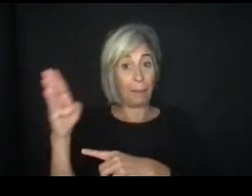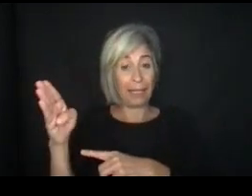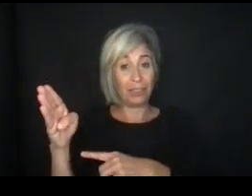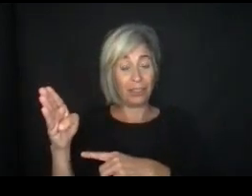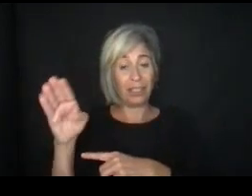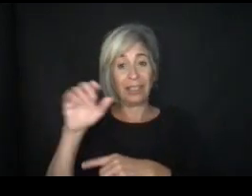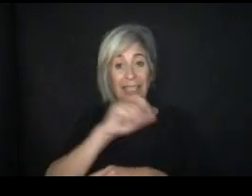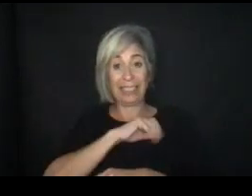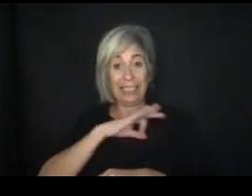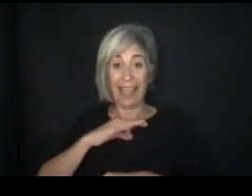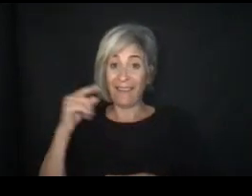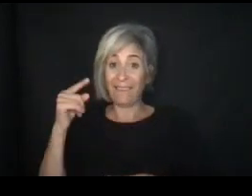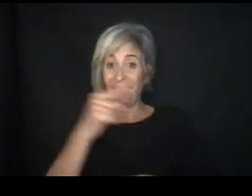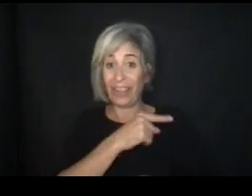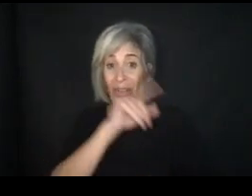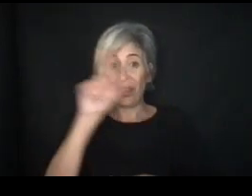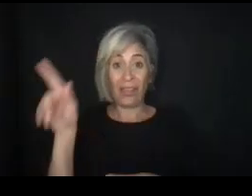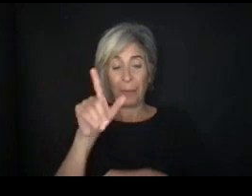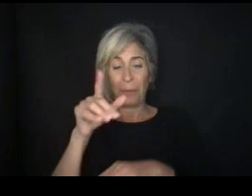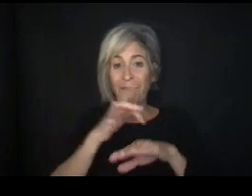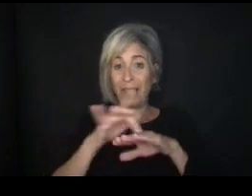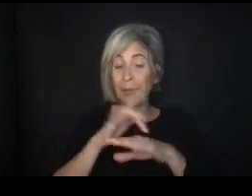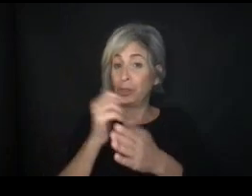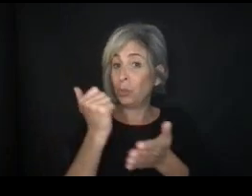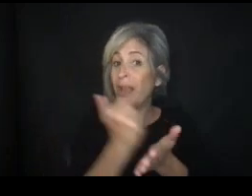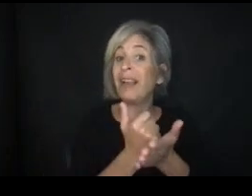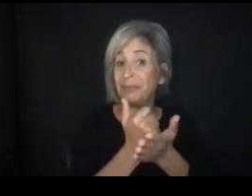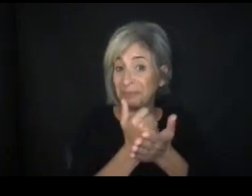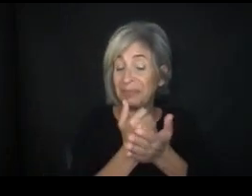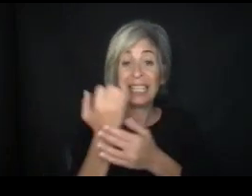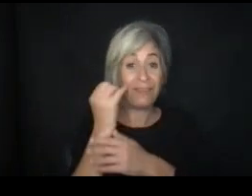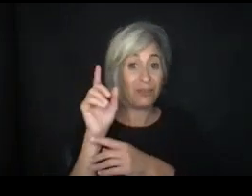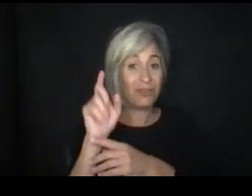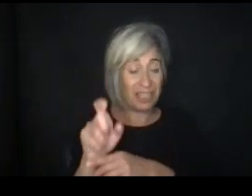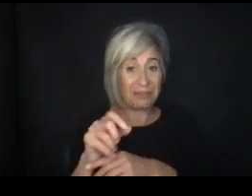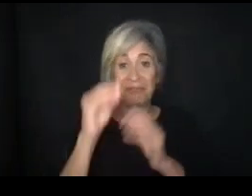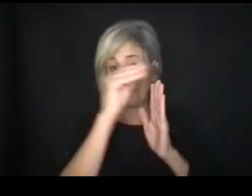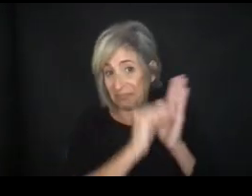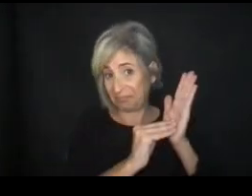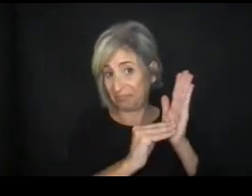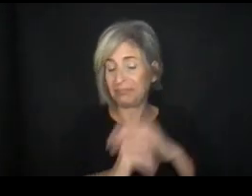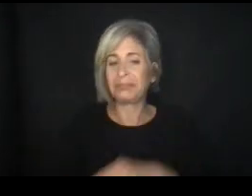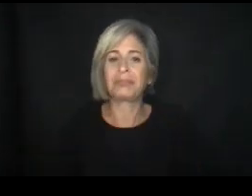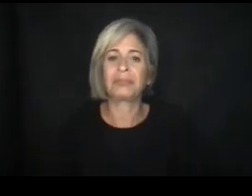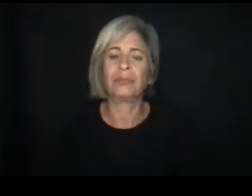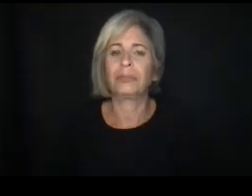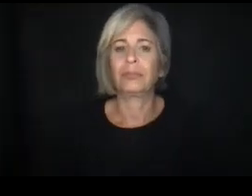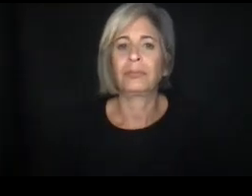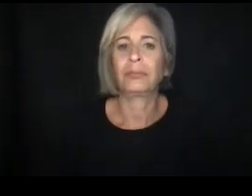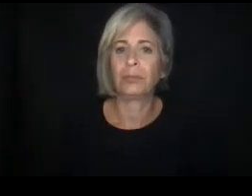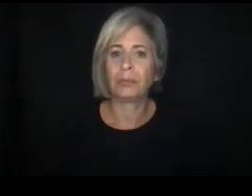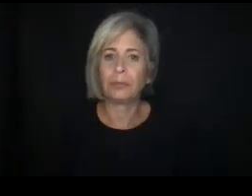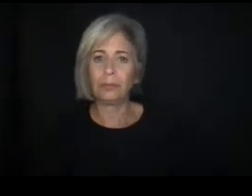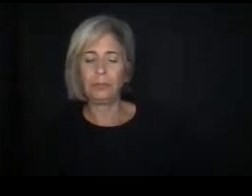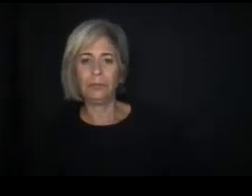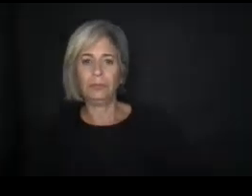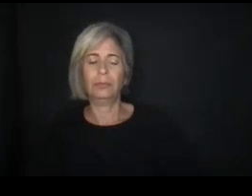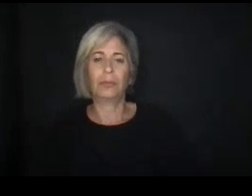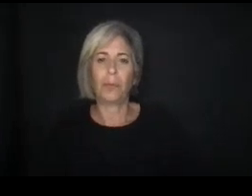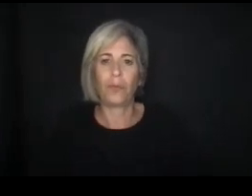staff are available to assist you if you need any help in completing the survey. Next